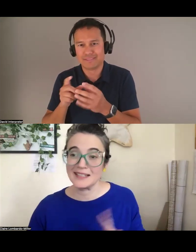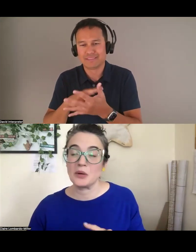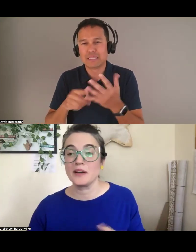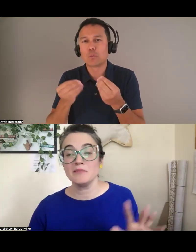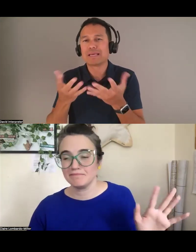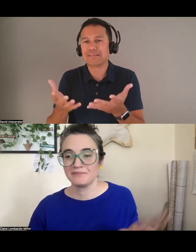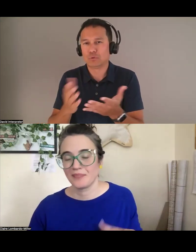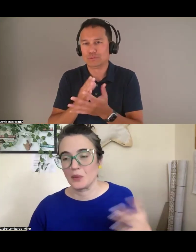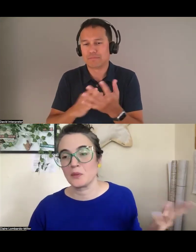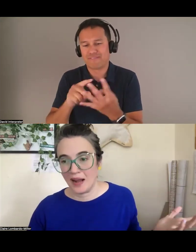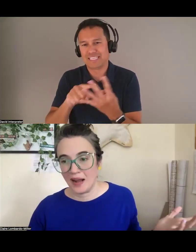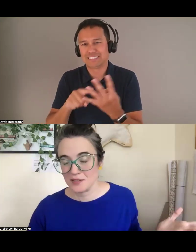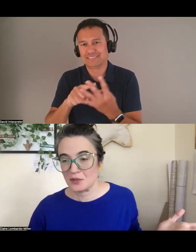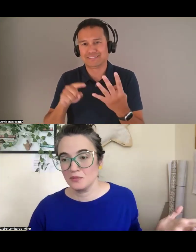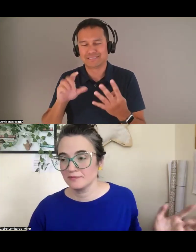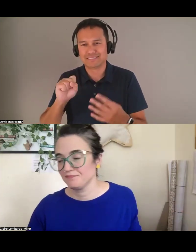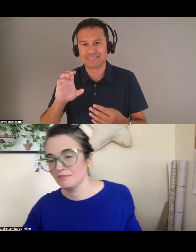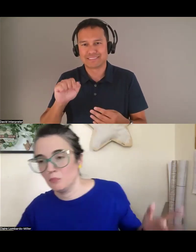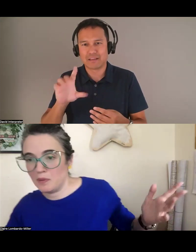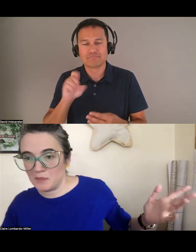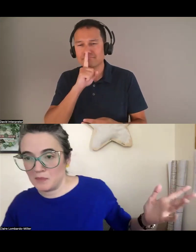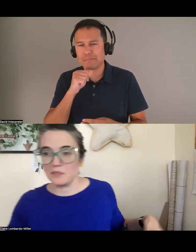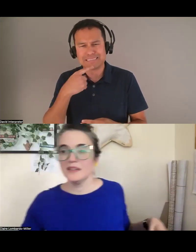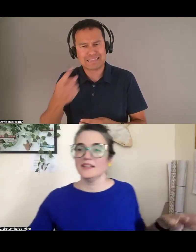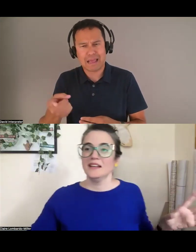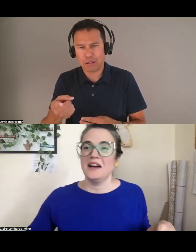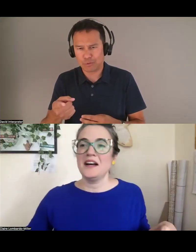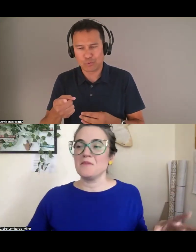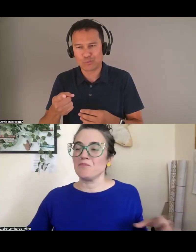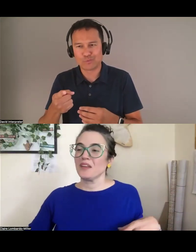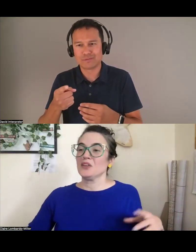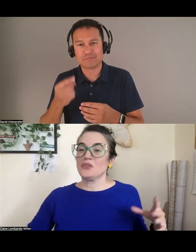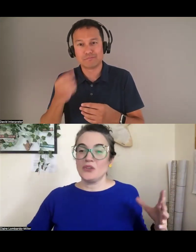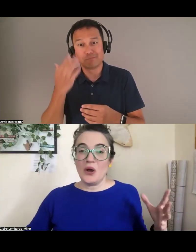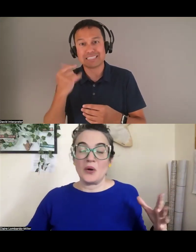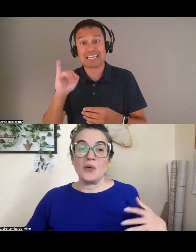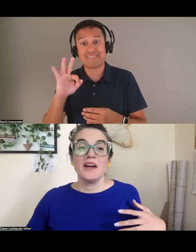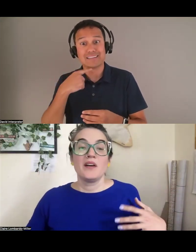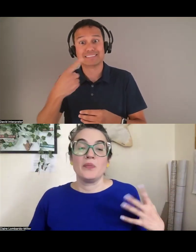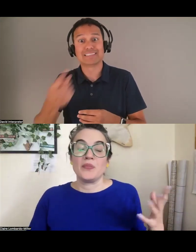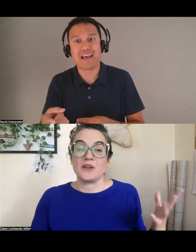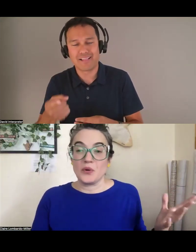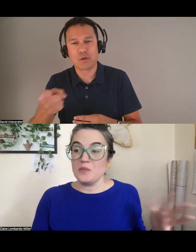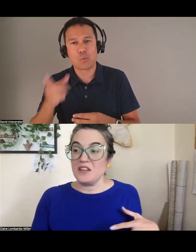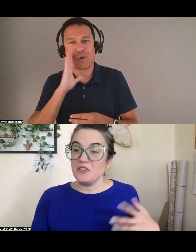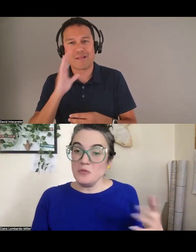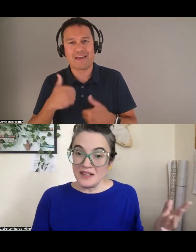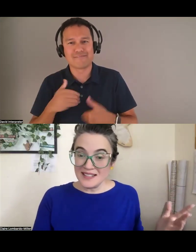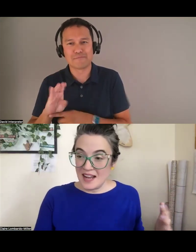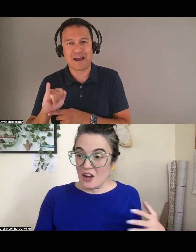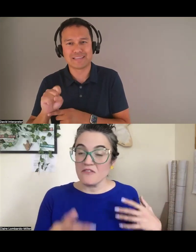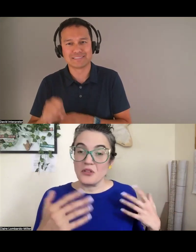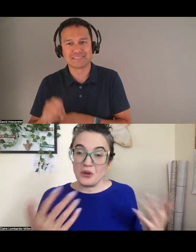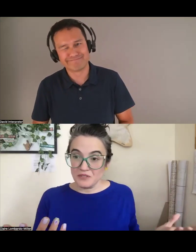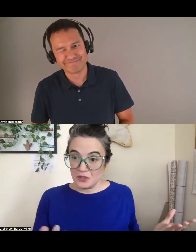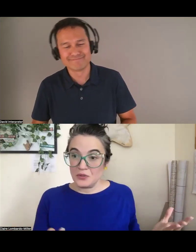because I don't want to bias you. Bomp bomp. So there's going to be a few minutes